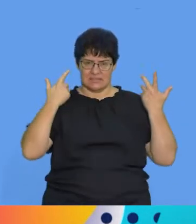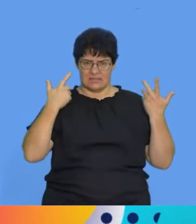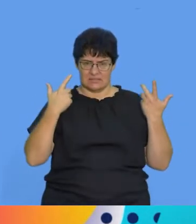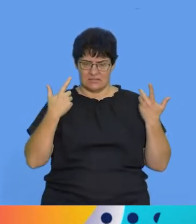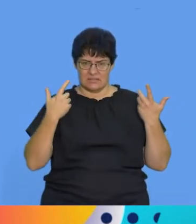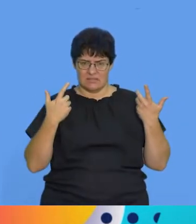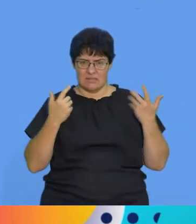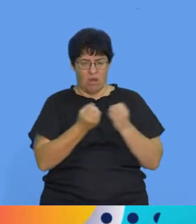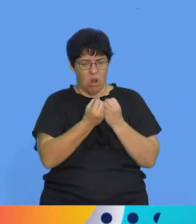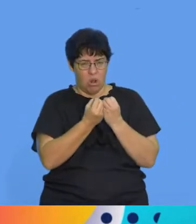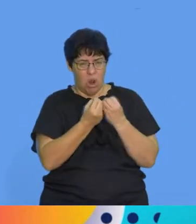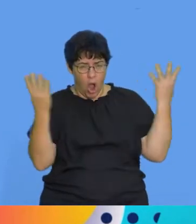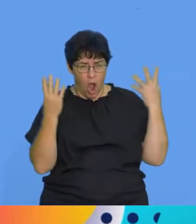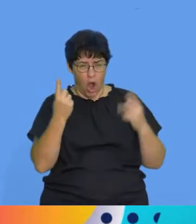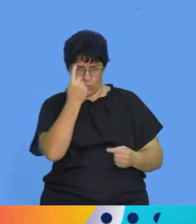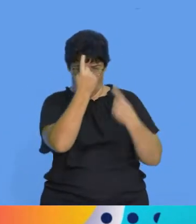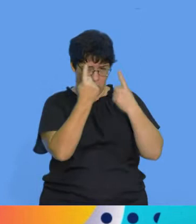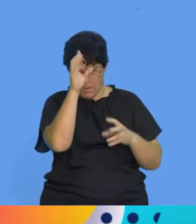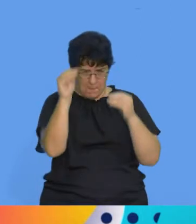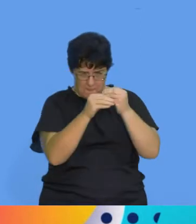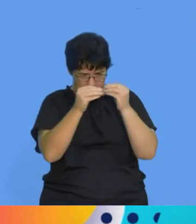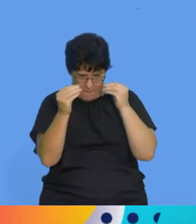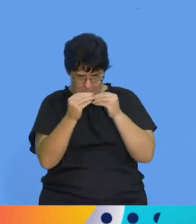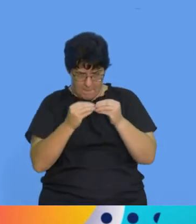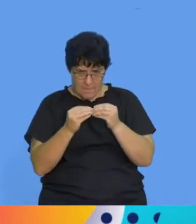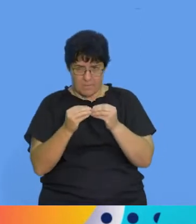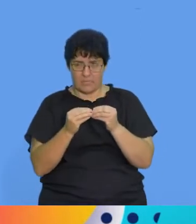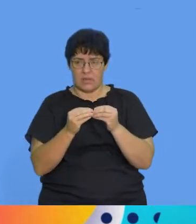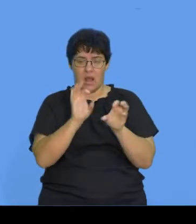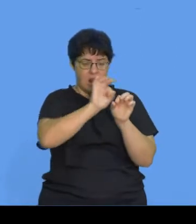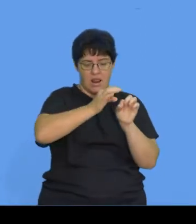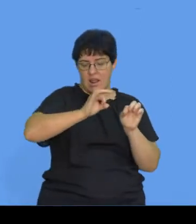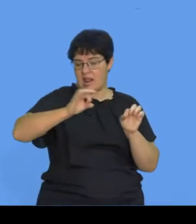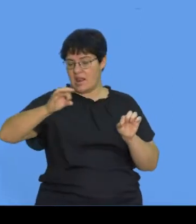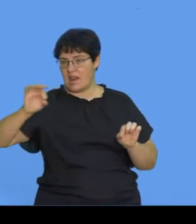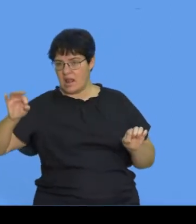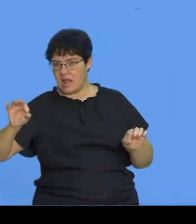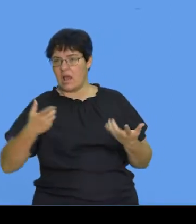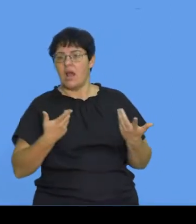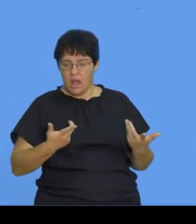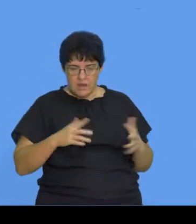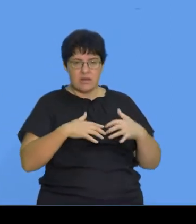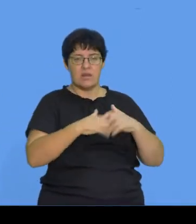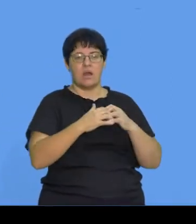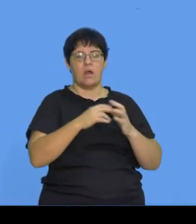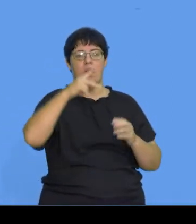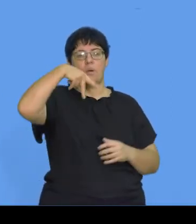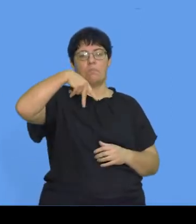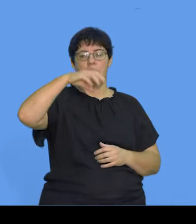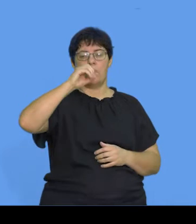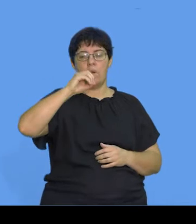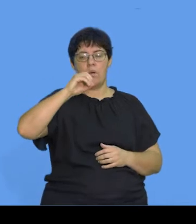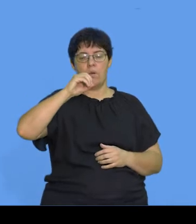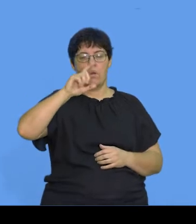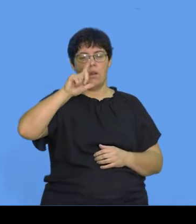when I take a lot of ones, the monomer, and I put them together, and I make a